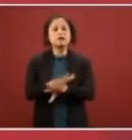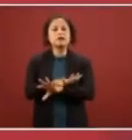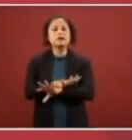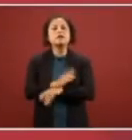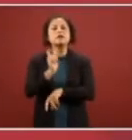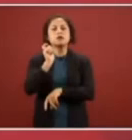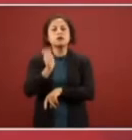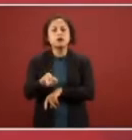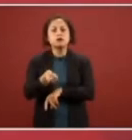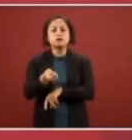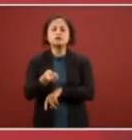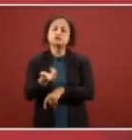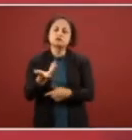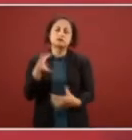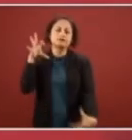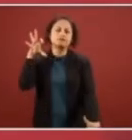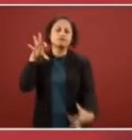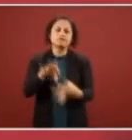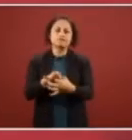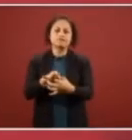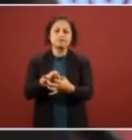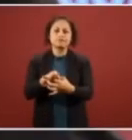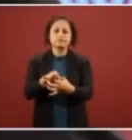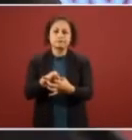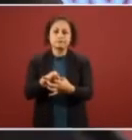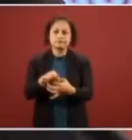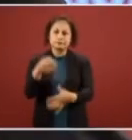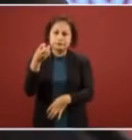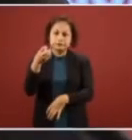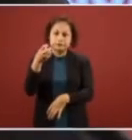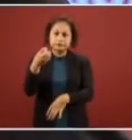la congruencia. With congruence.